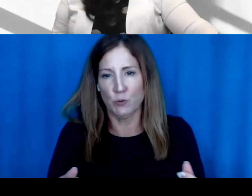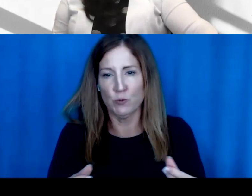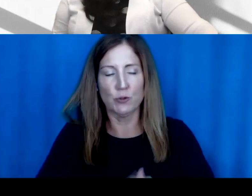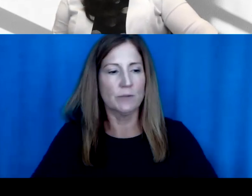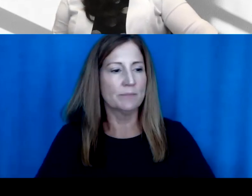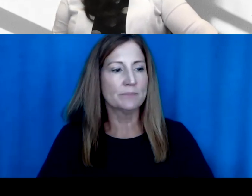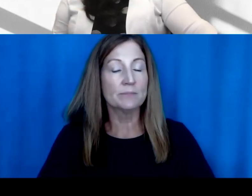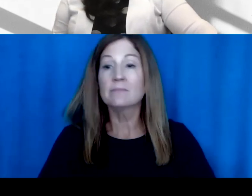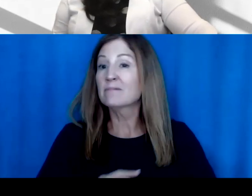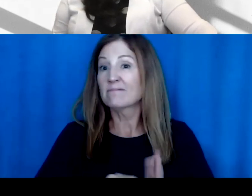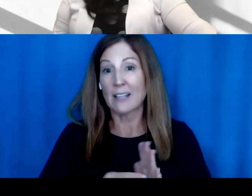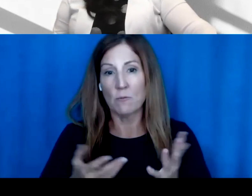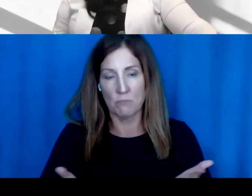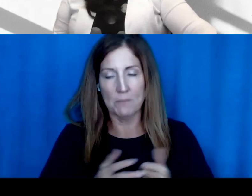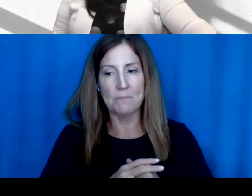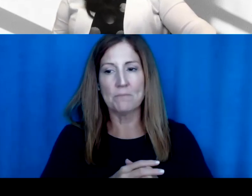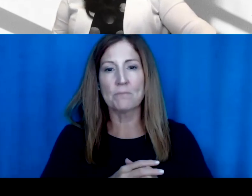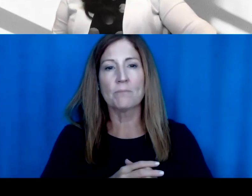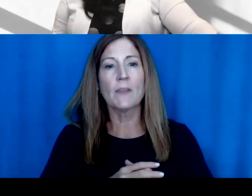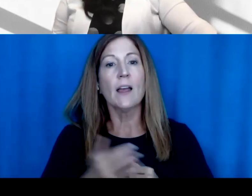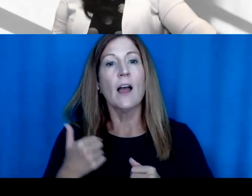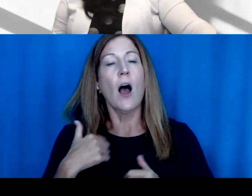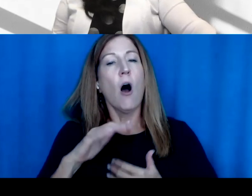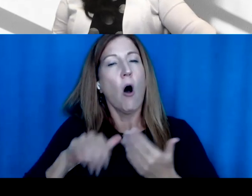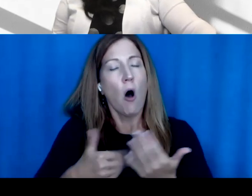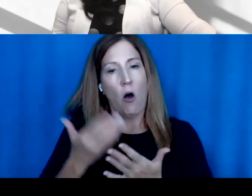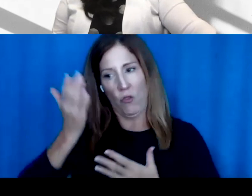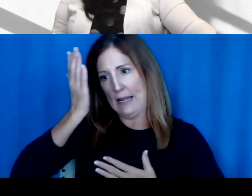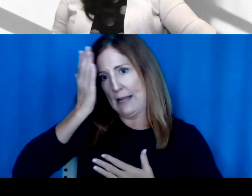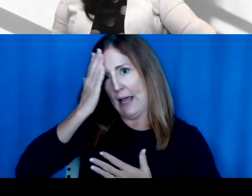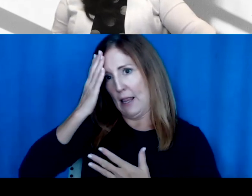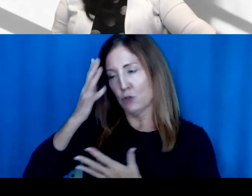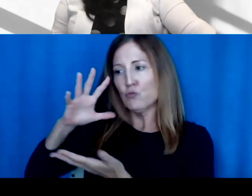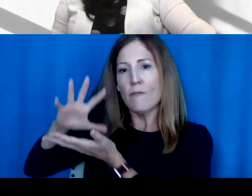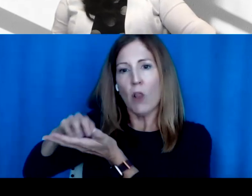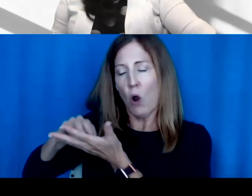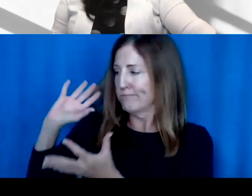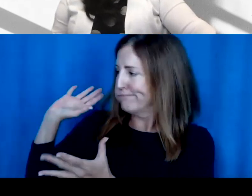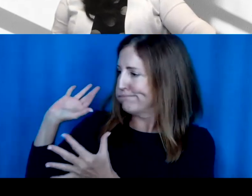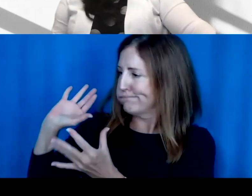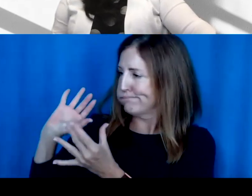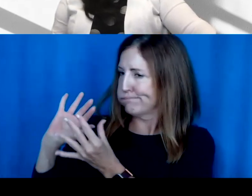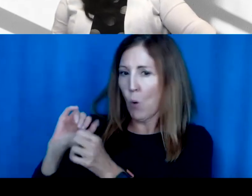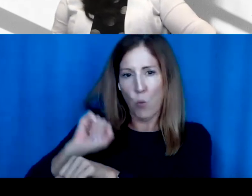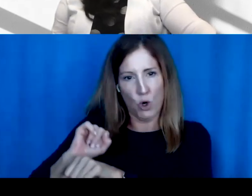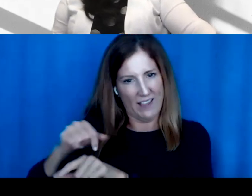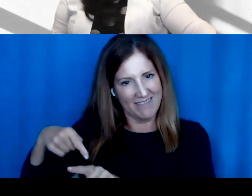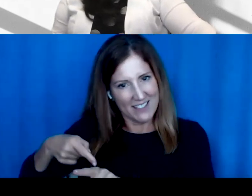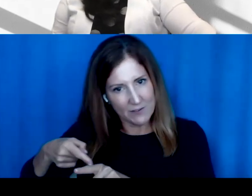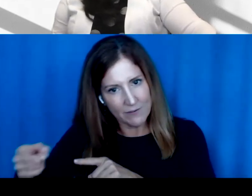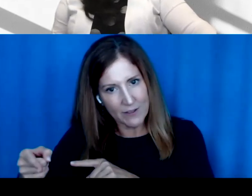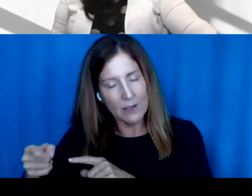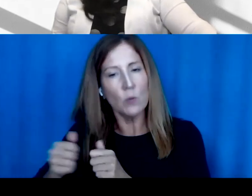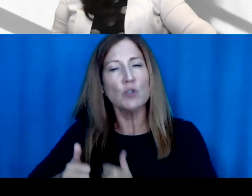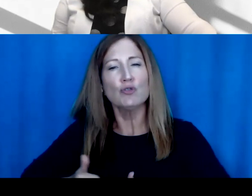what that means is that we've translated the knowledge that we've gained from years of experience working in the field with